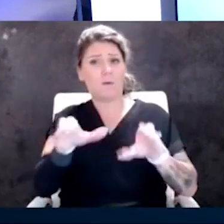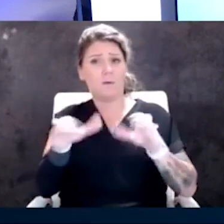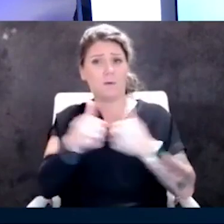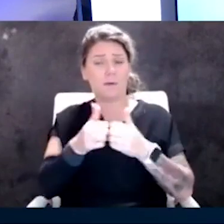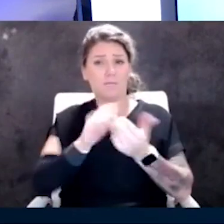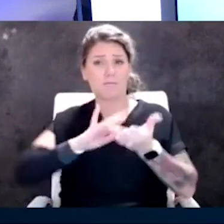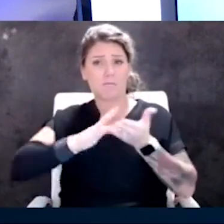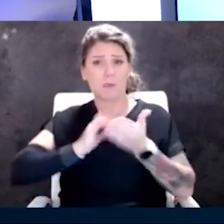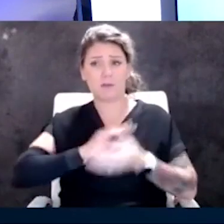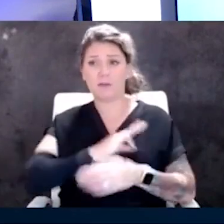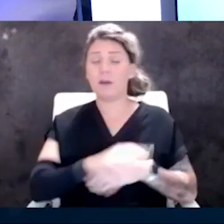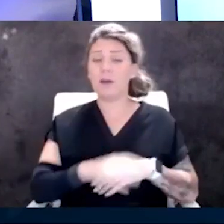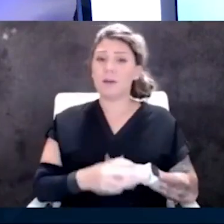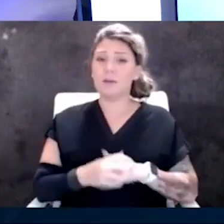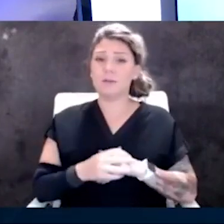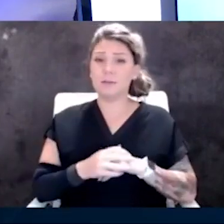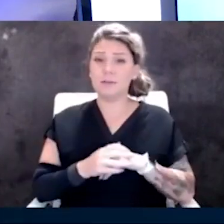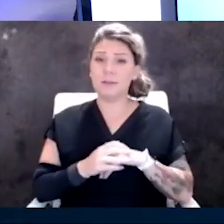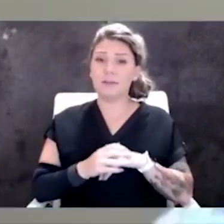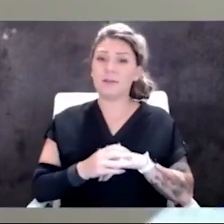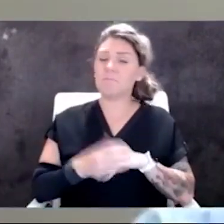in Grapevine? Yeah.